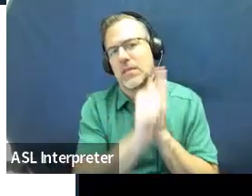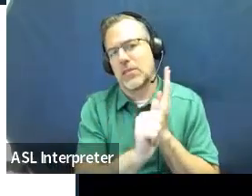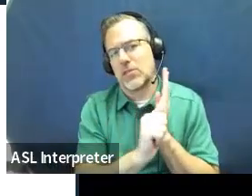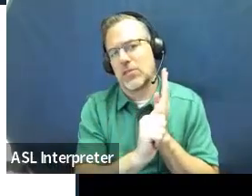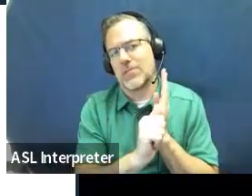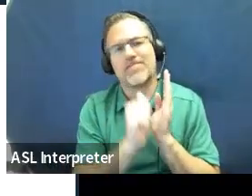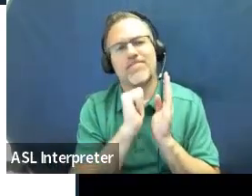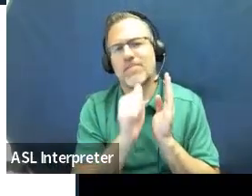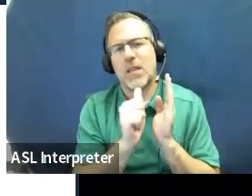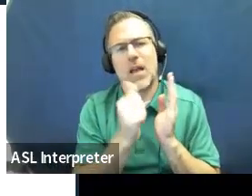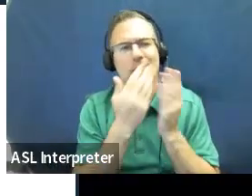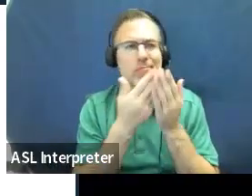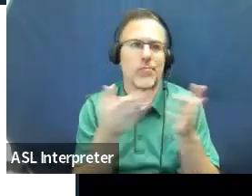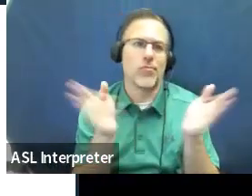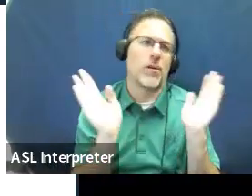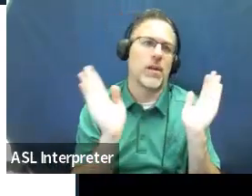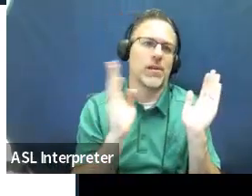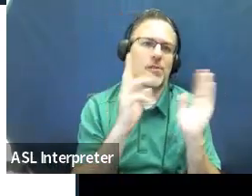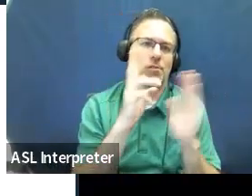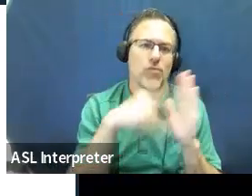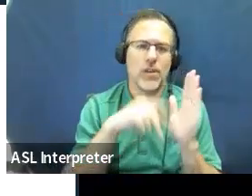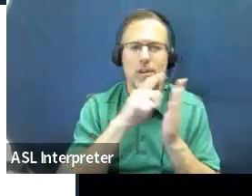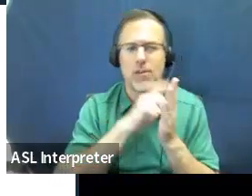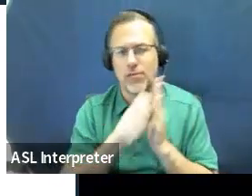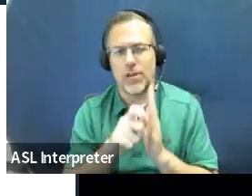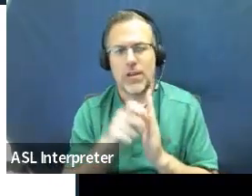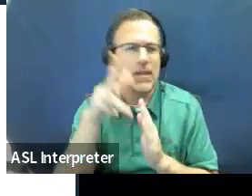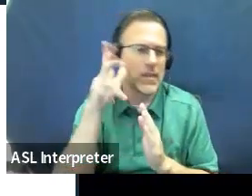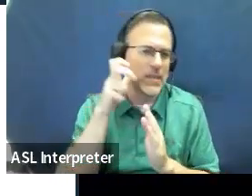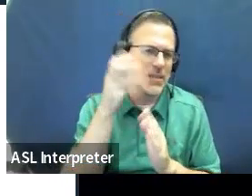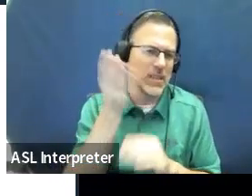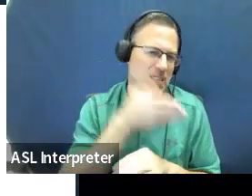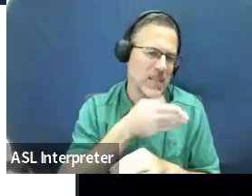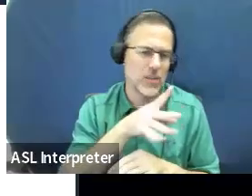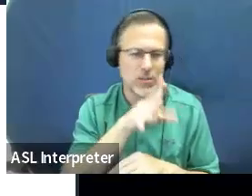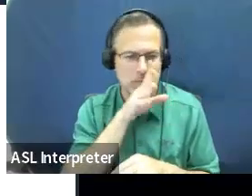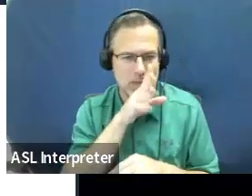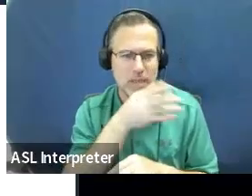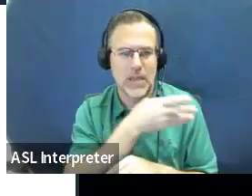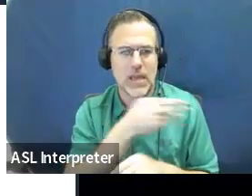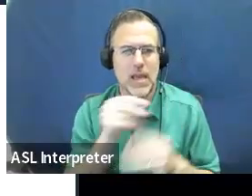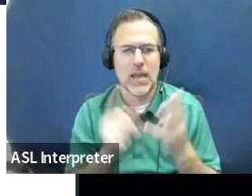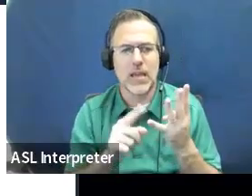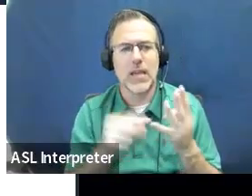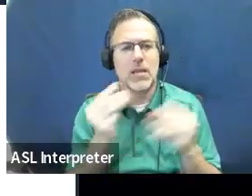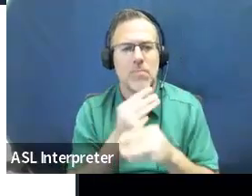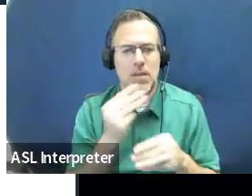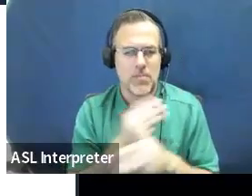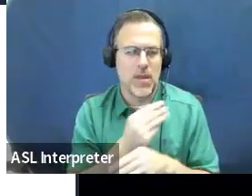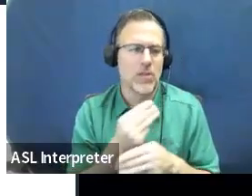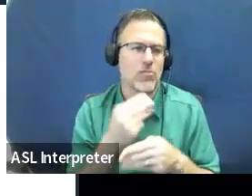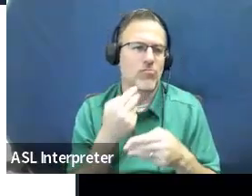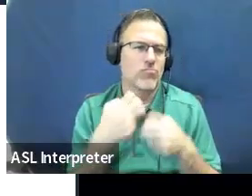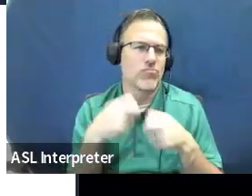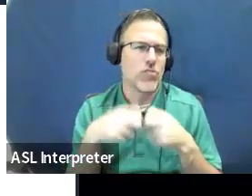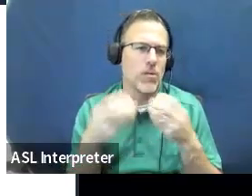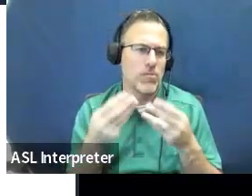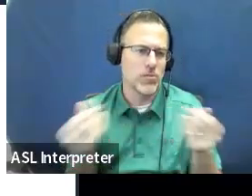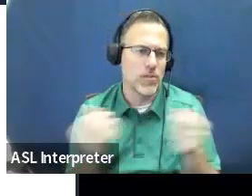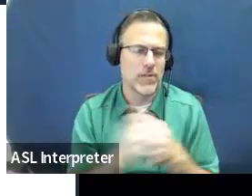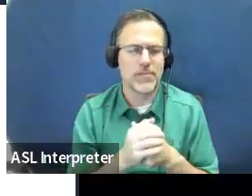those broad areas. So really thinking about those specific skills within these. And obviously, this is just a